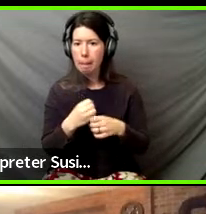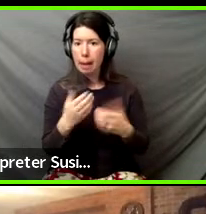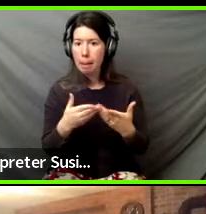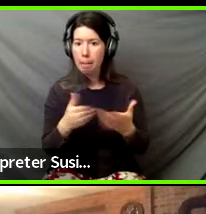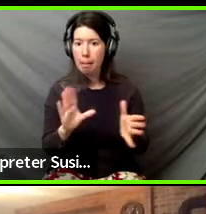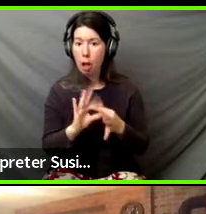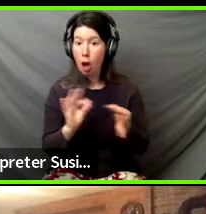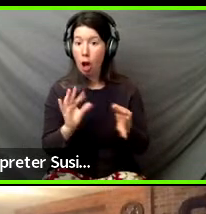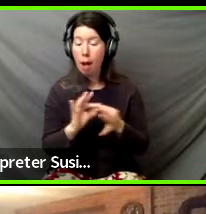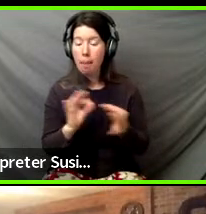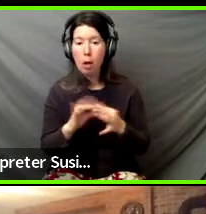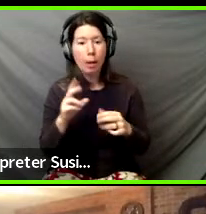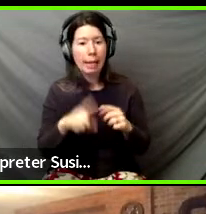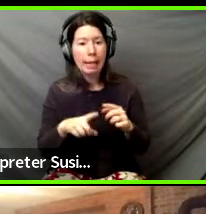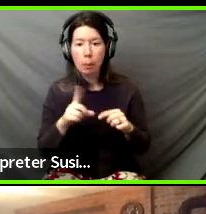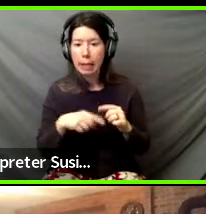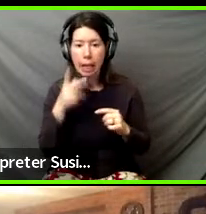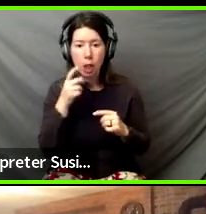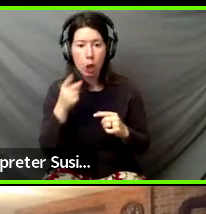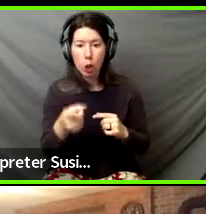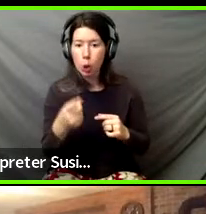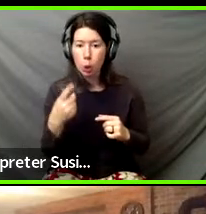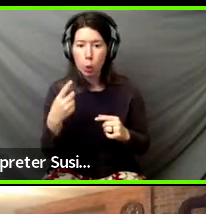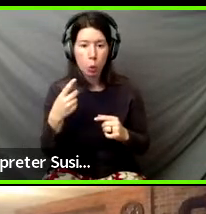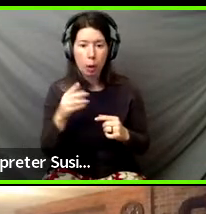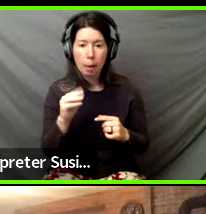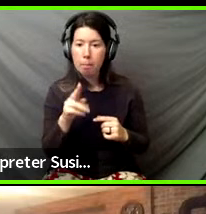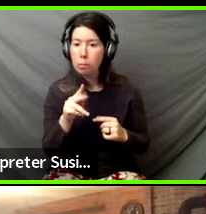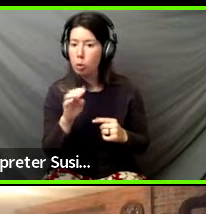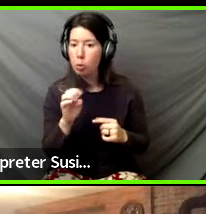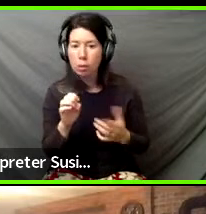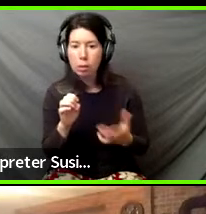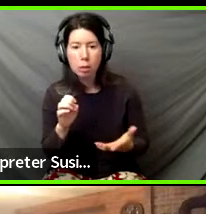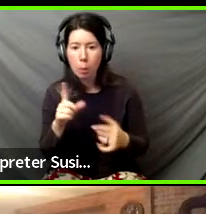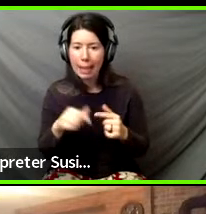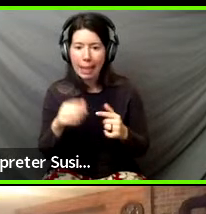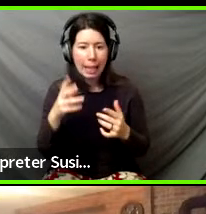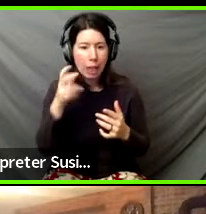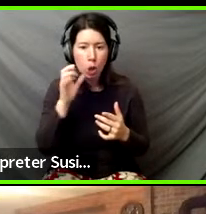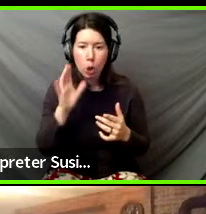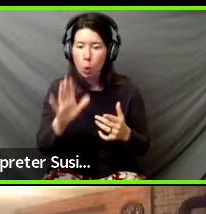You're Ed's muted, going to Ed. share some insights here, Ed. We can't hear the insights.